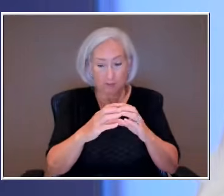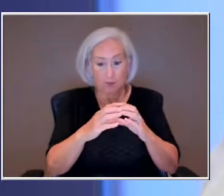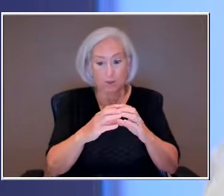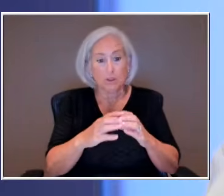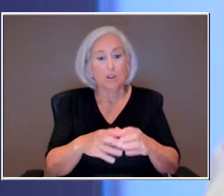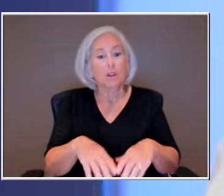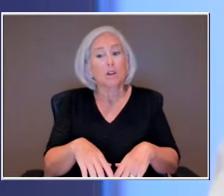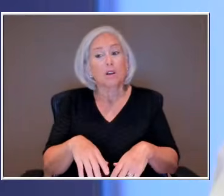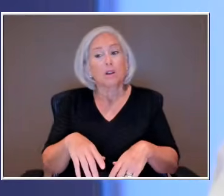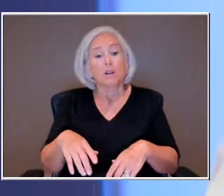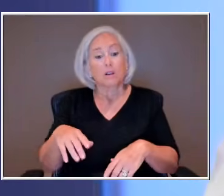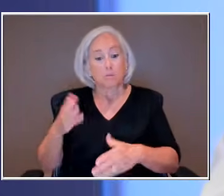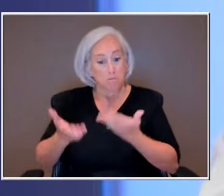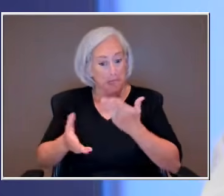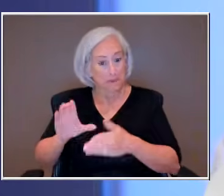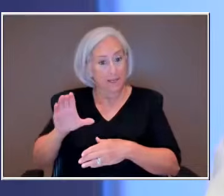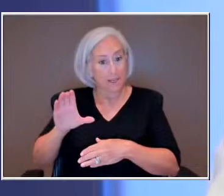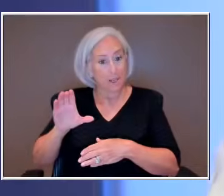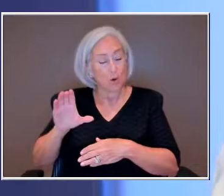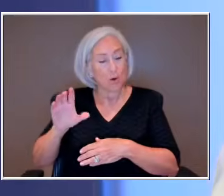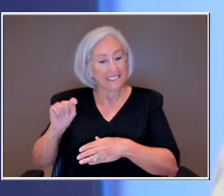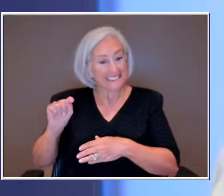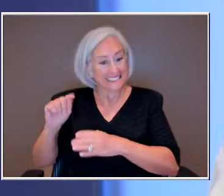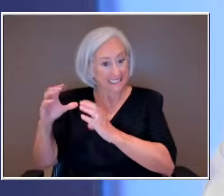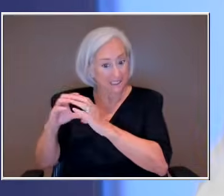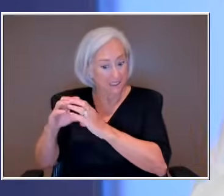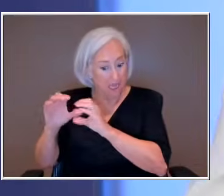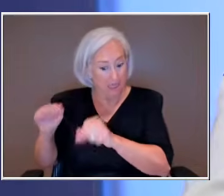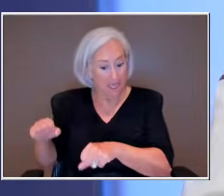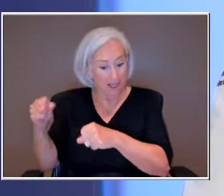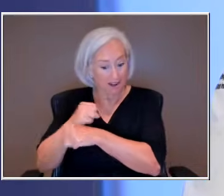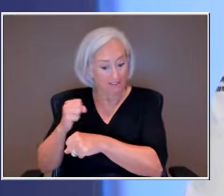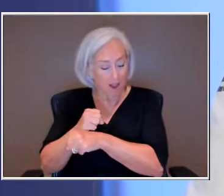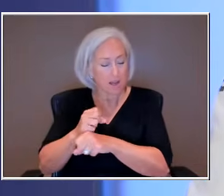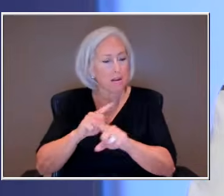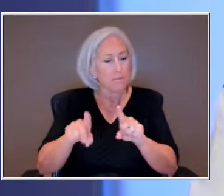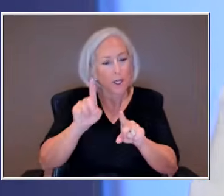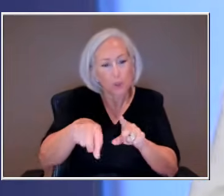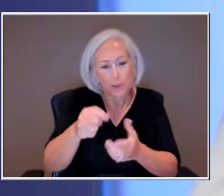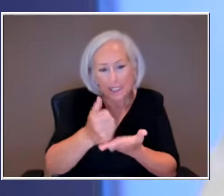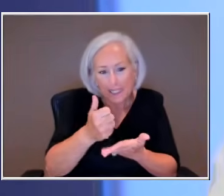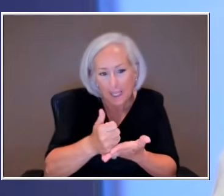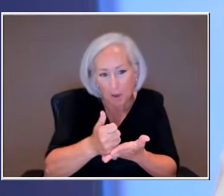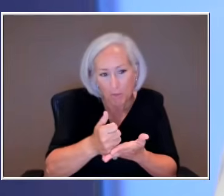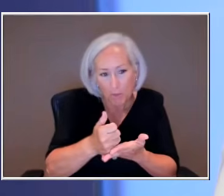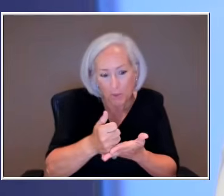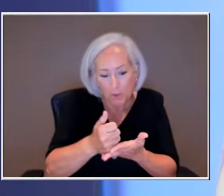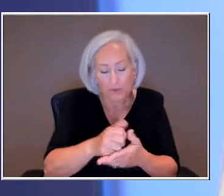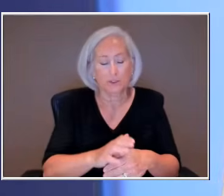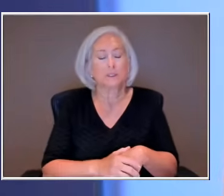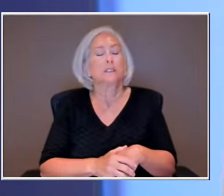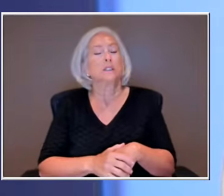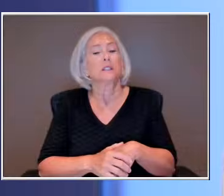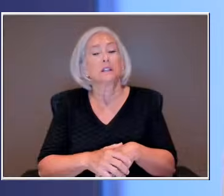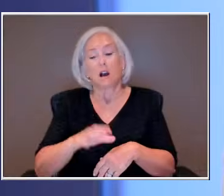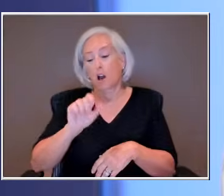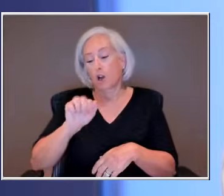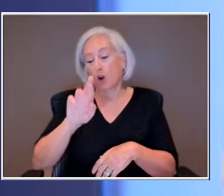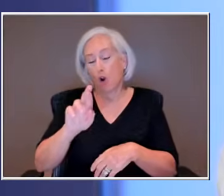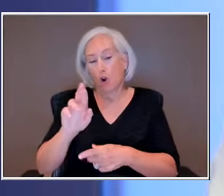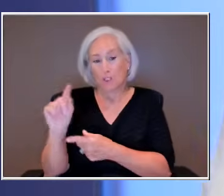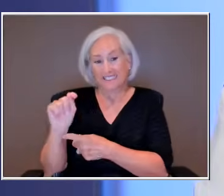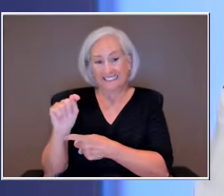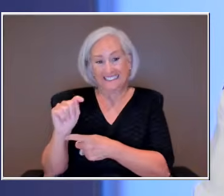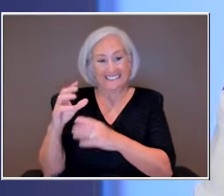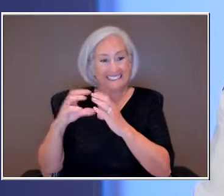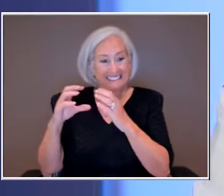types, can go ahead and kill the cancer cells, but it needs a little bit help. That's where the CAR-T cell happen here. The CAR-T cell is your own T cells. They